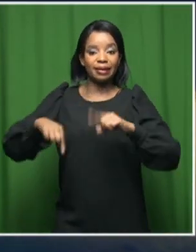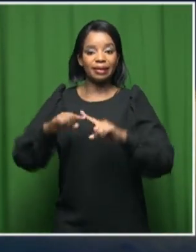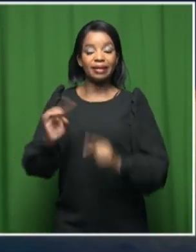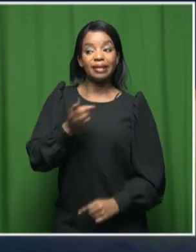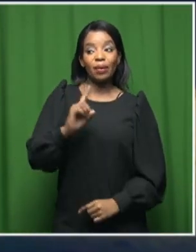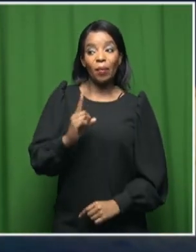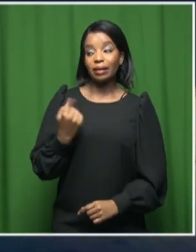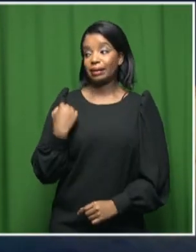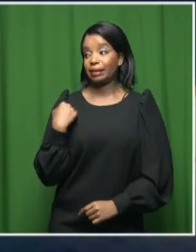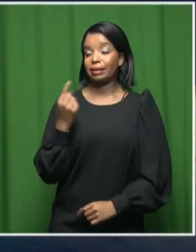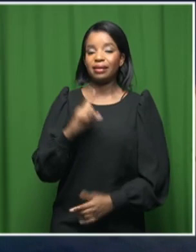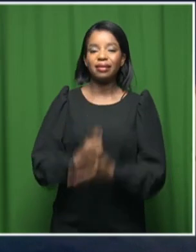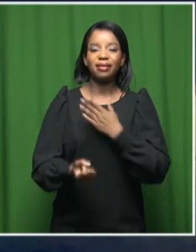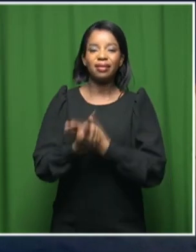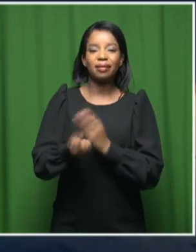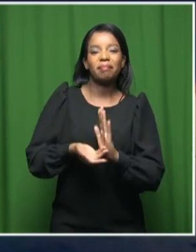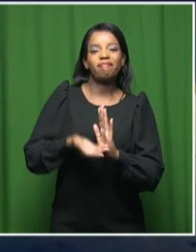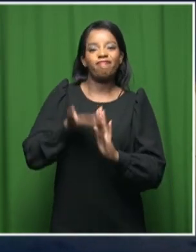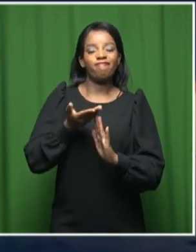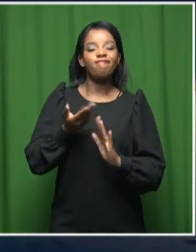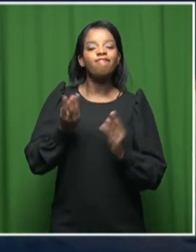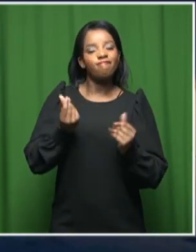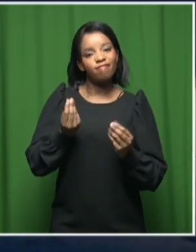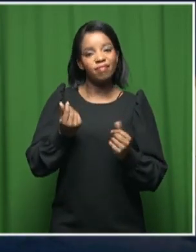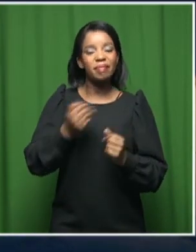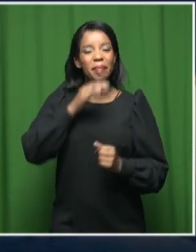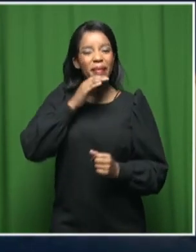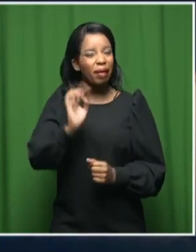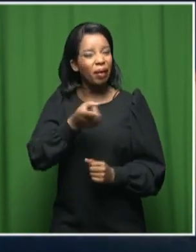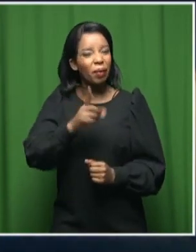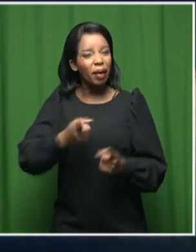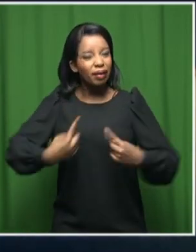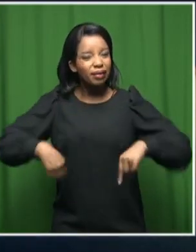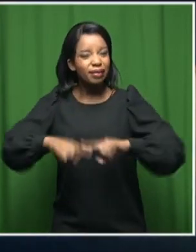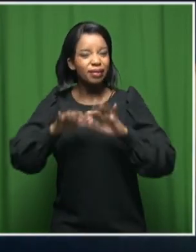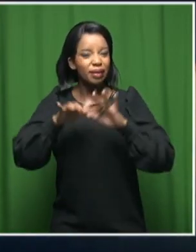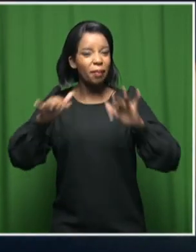latest interest rate hike and, of course, what it means for us as South Africans going forward.